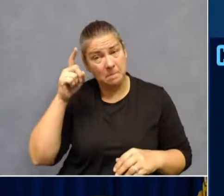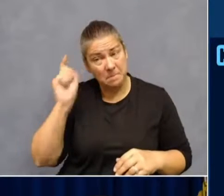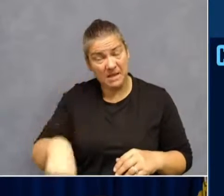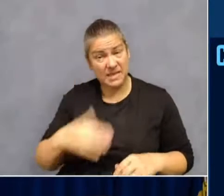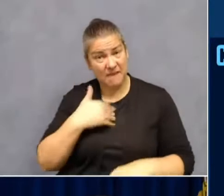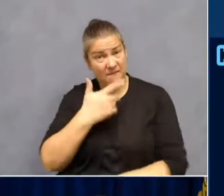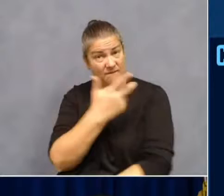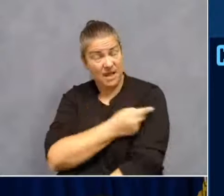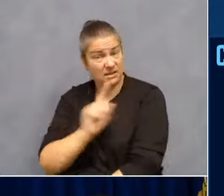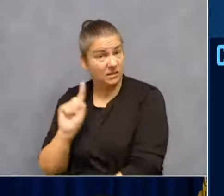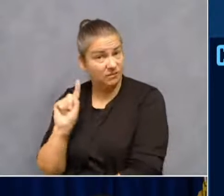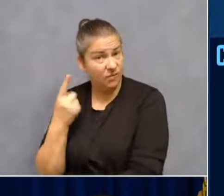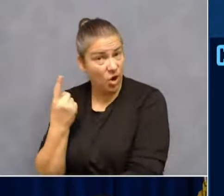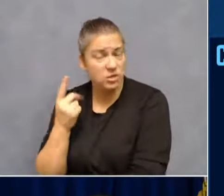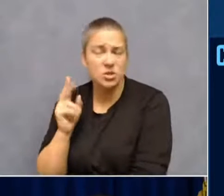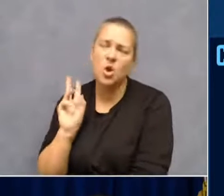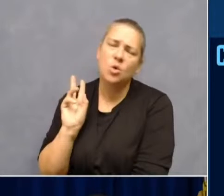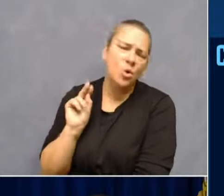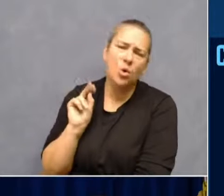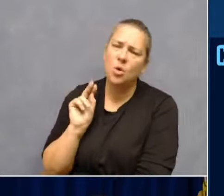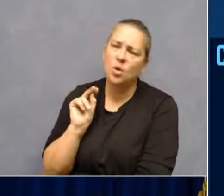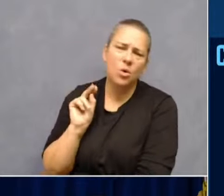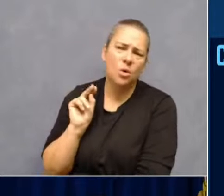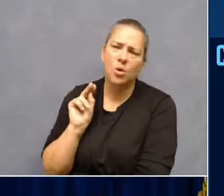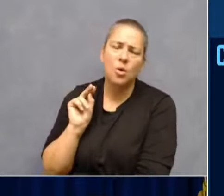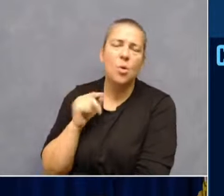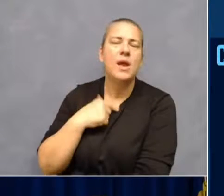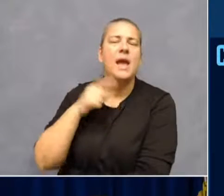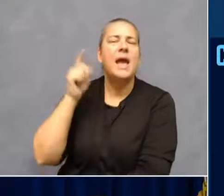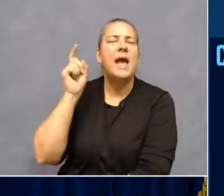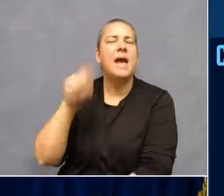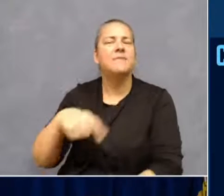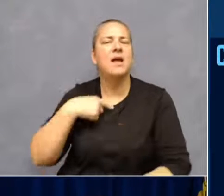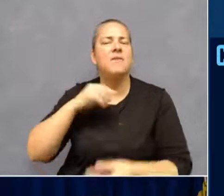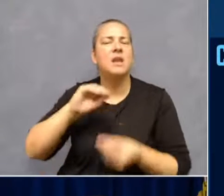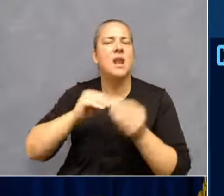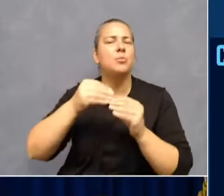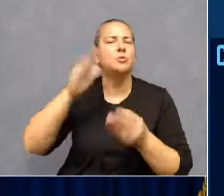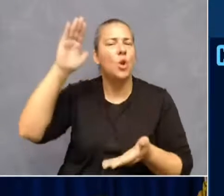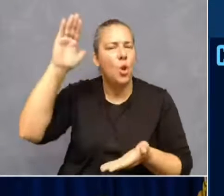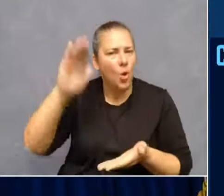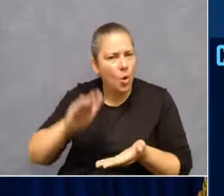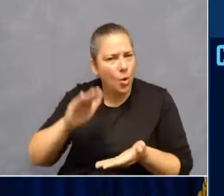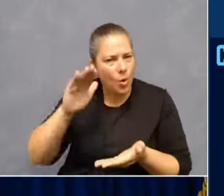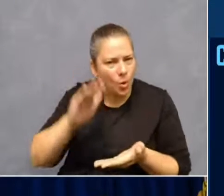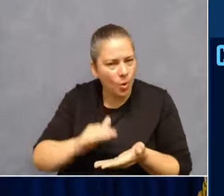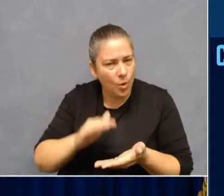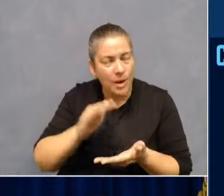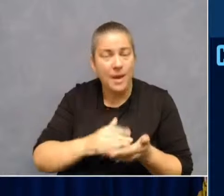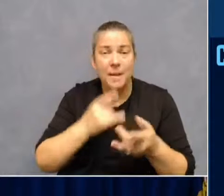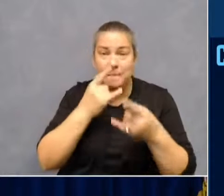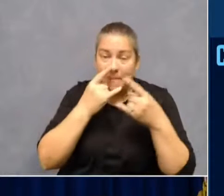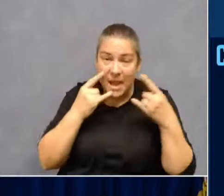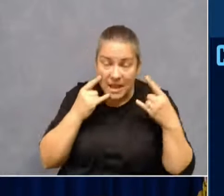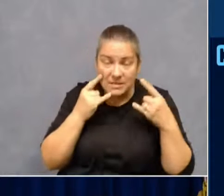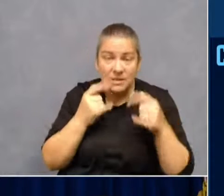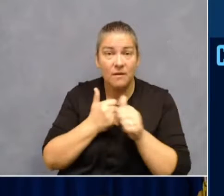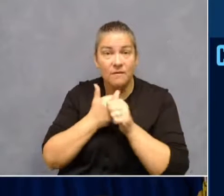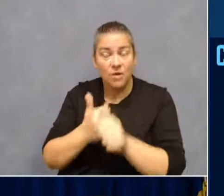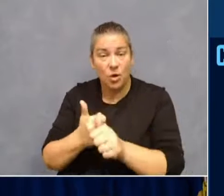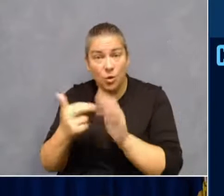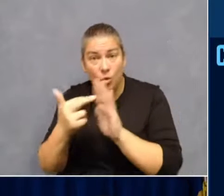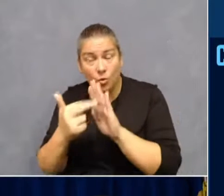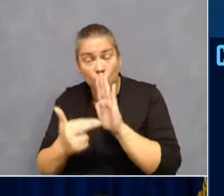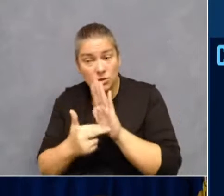increase capacity in restaurants and bars. We just have to do better. We all wear our masks and follow those top 10 rules. That chart will